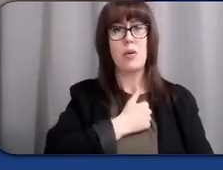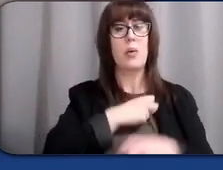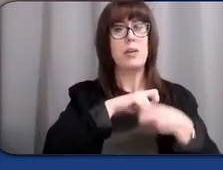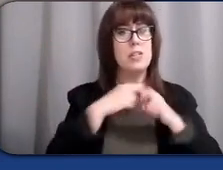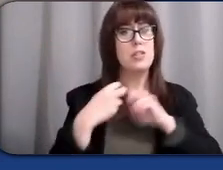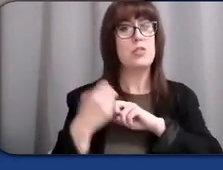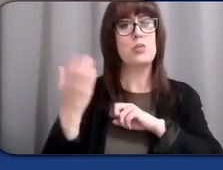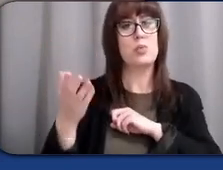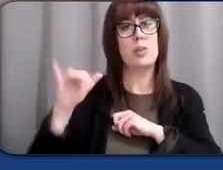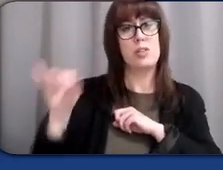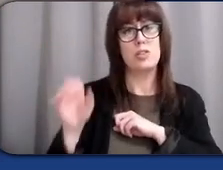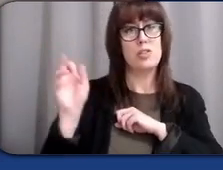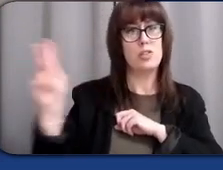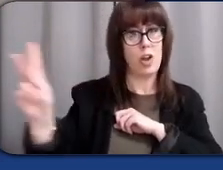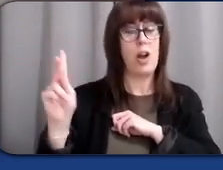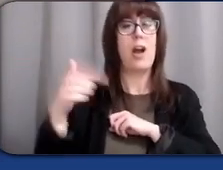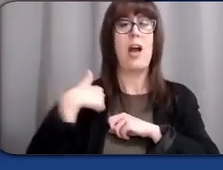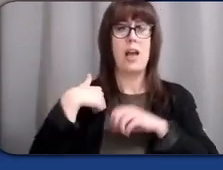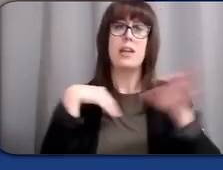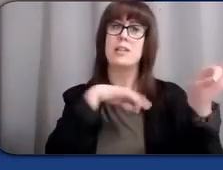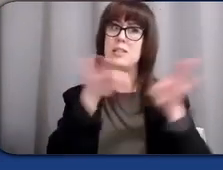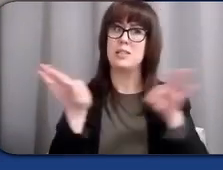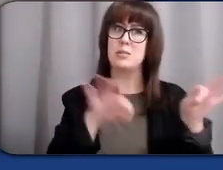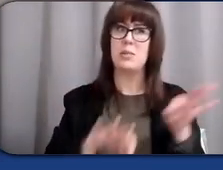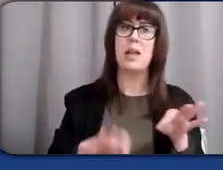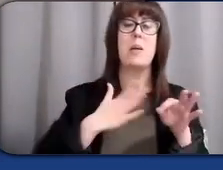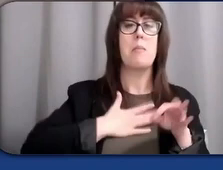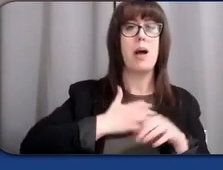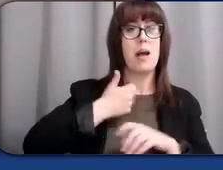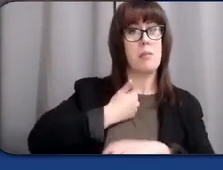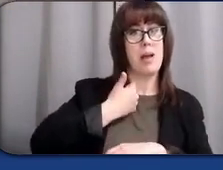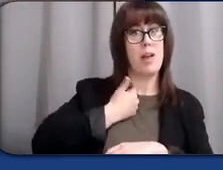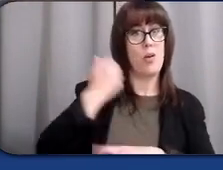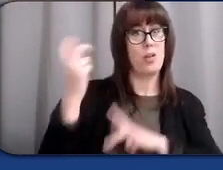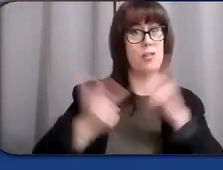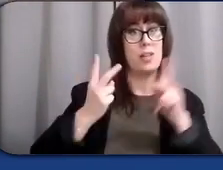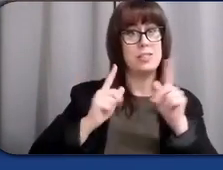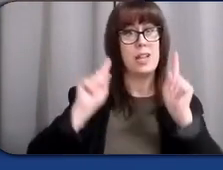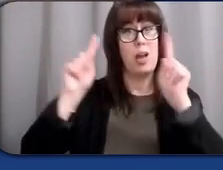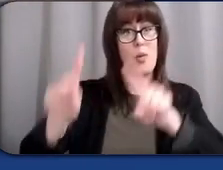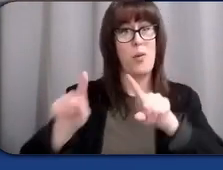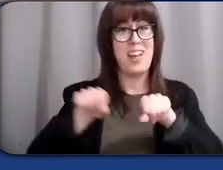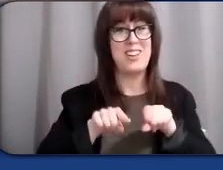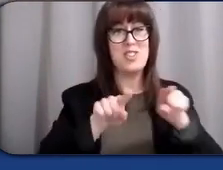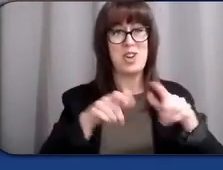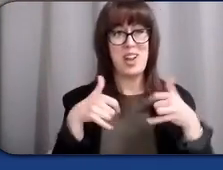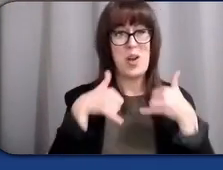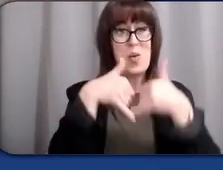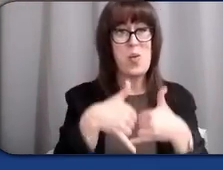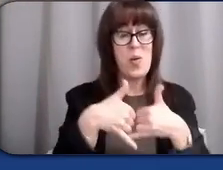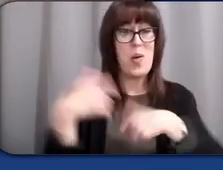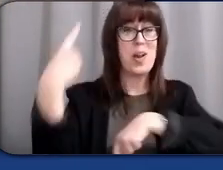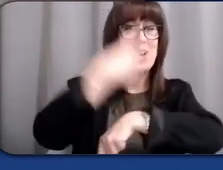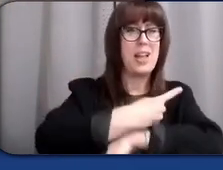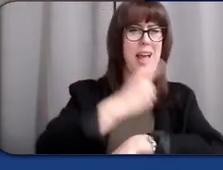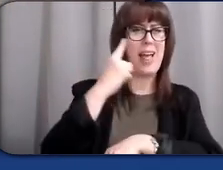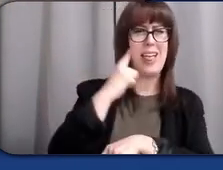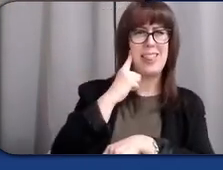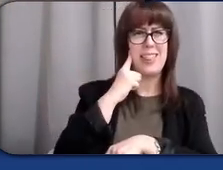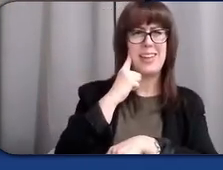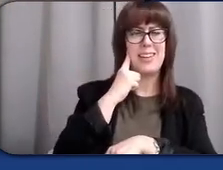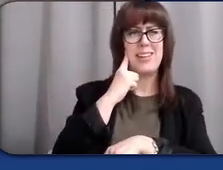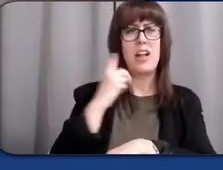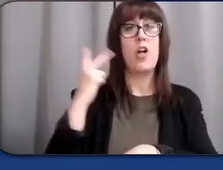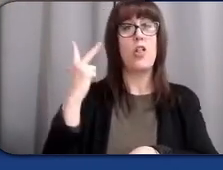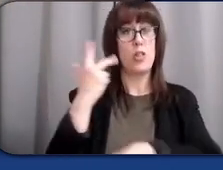able to describe Promised Land School. I can tell you my own visit there was really inspiring. I attended on awards day, and this was, I